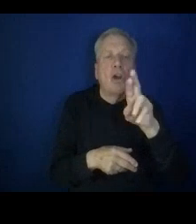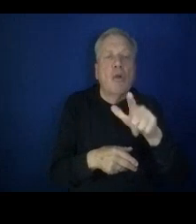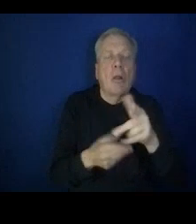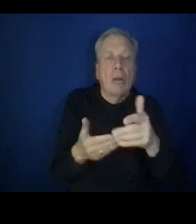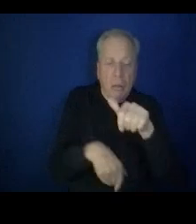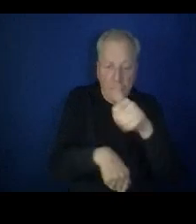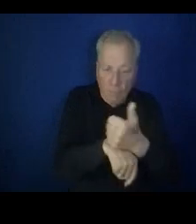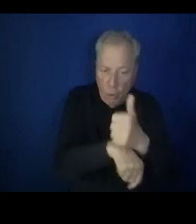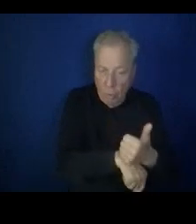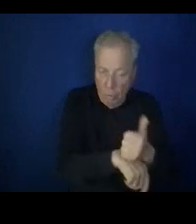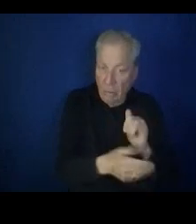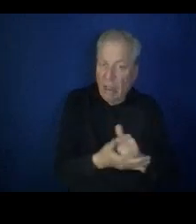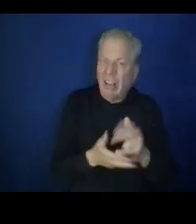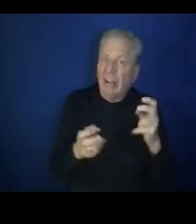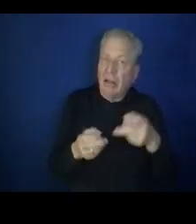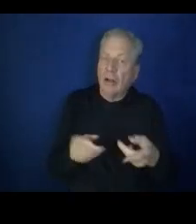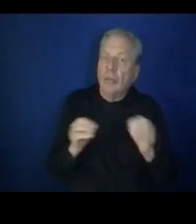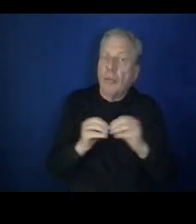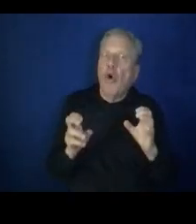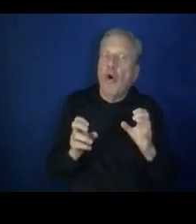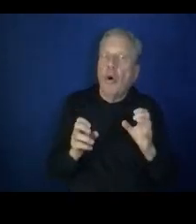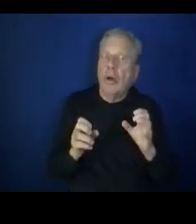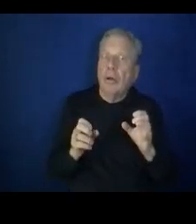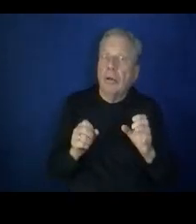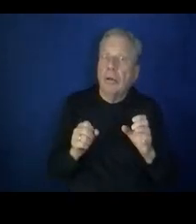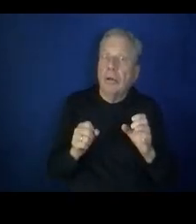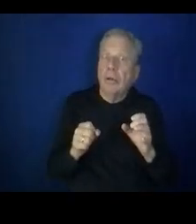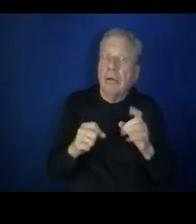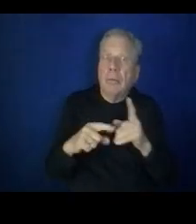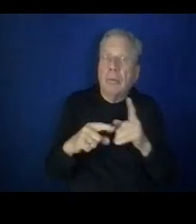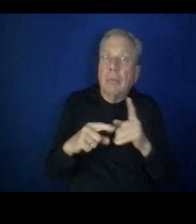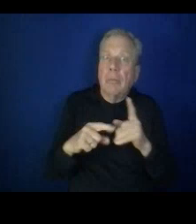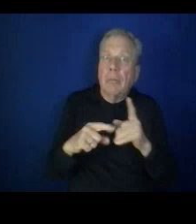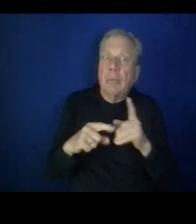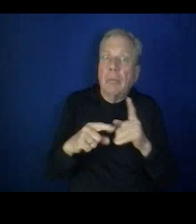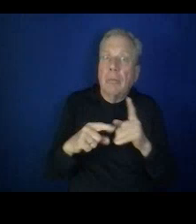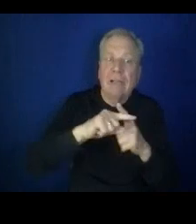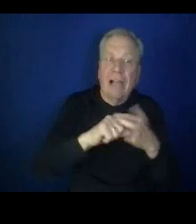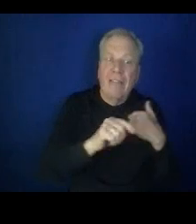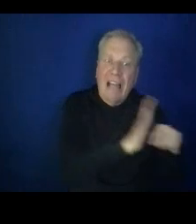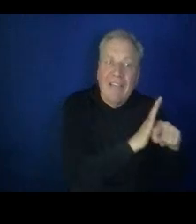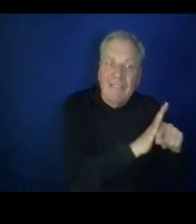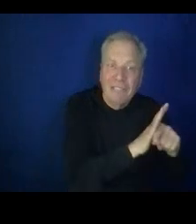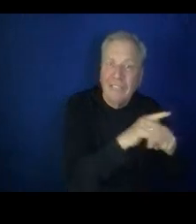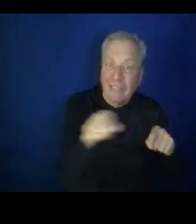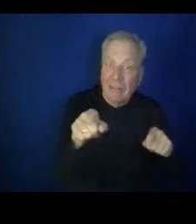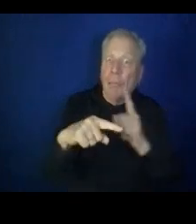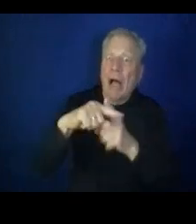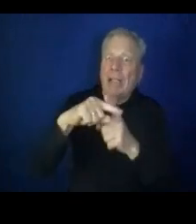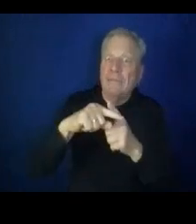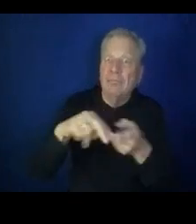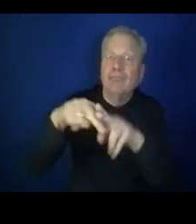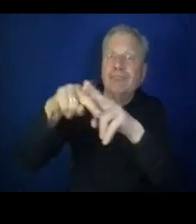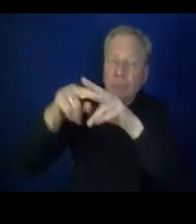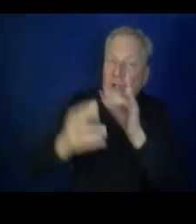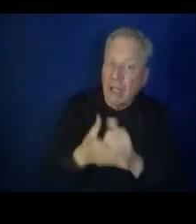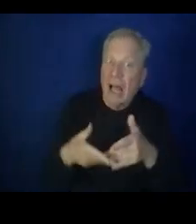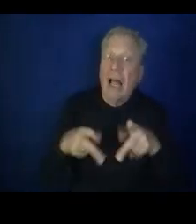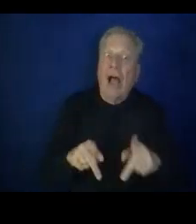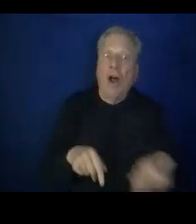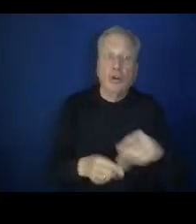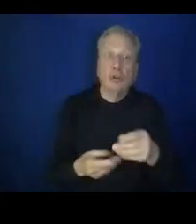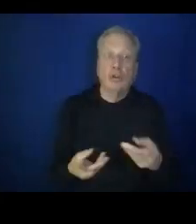that's charged. So it's positively or negatively charged like a magnet. And that allows the soils to